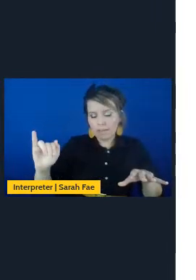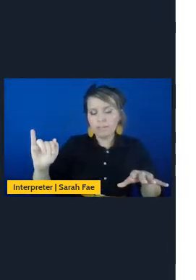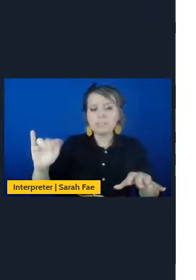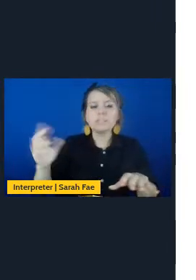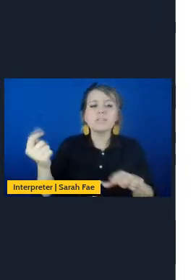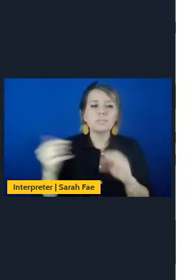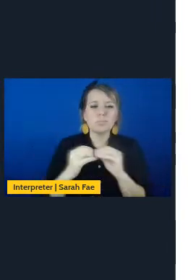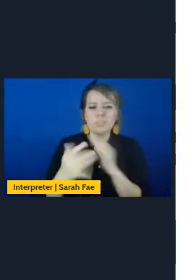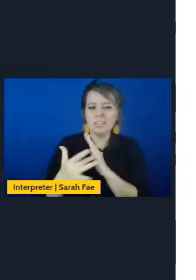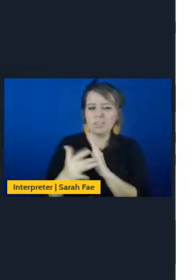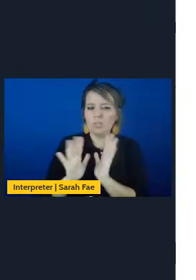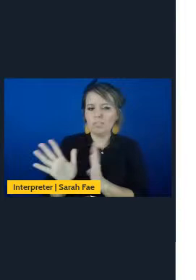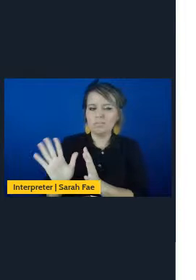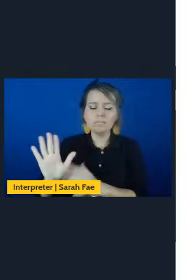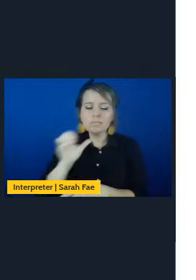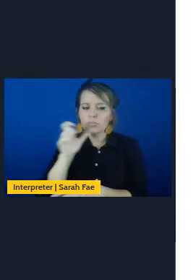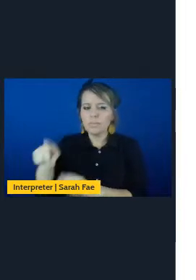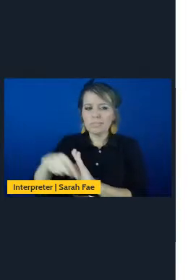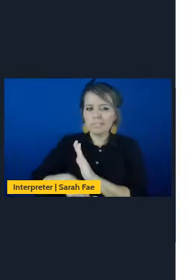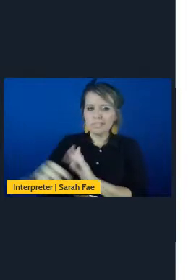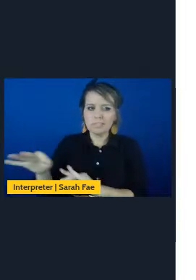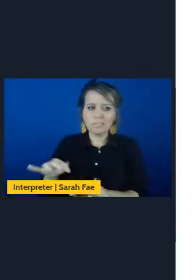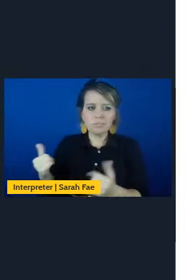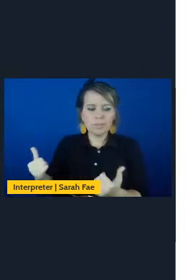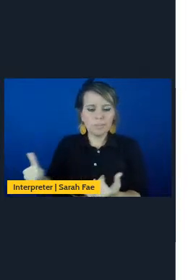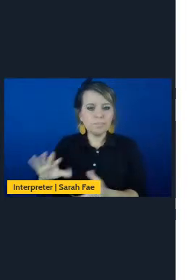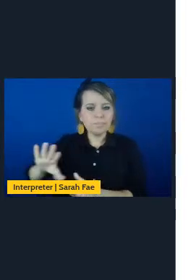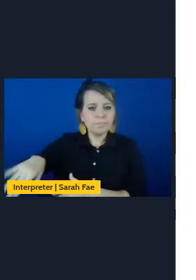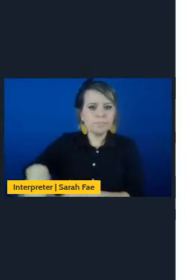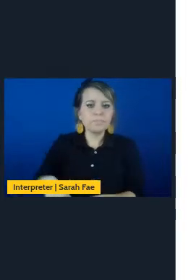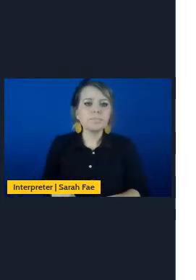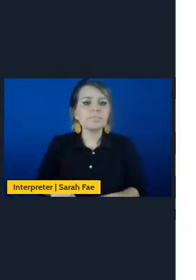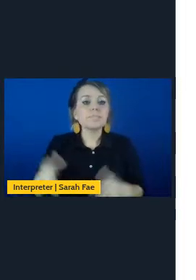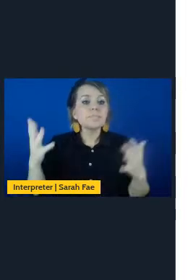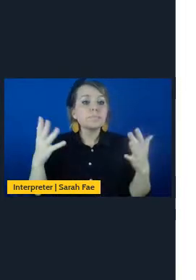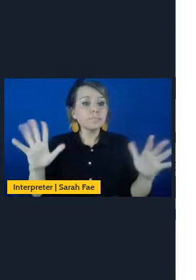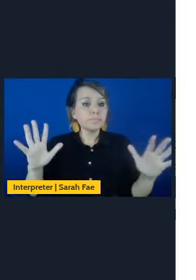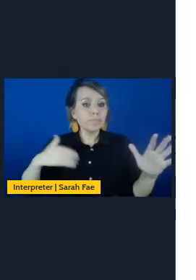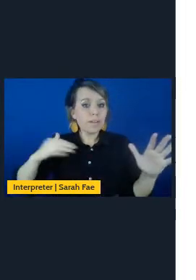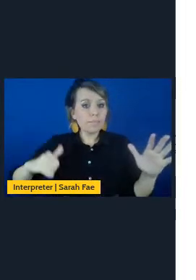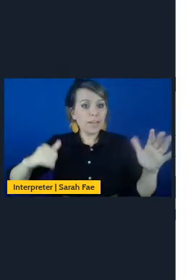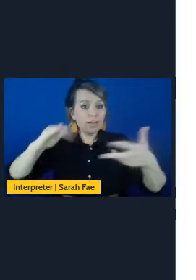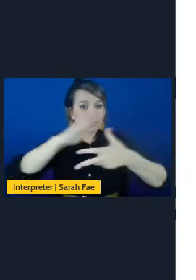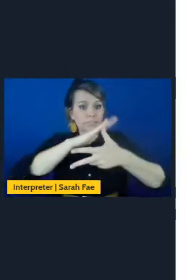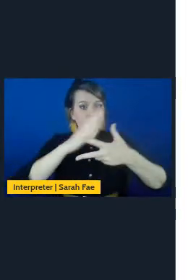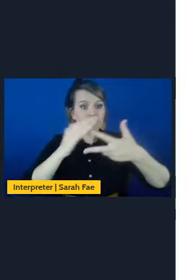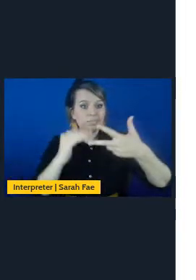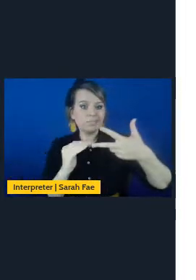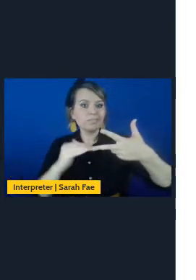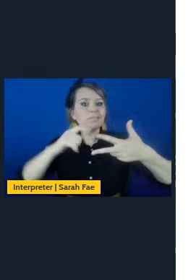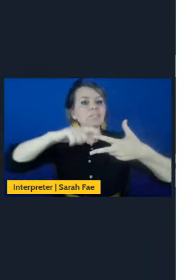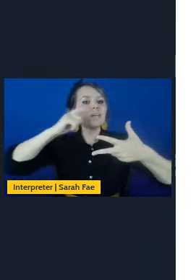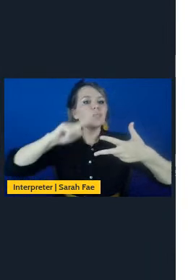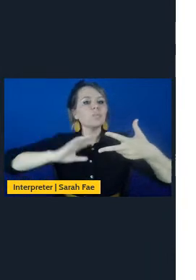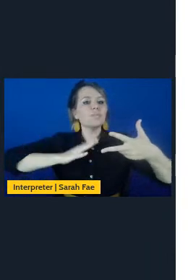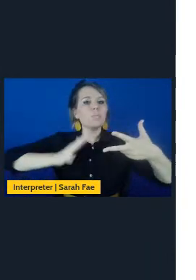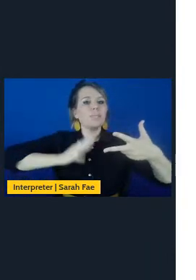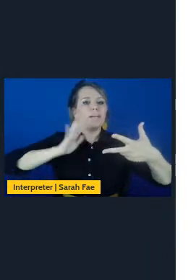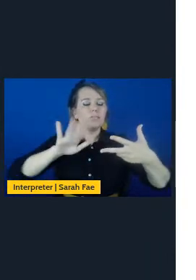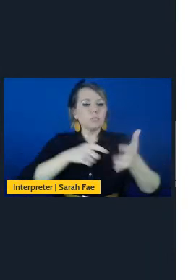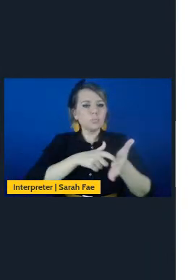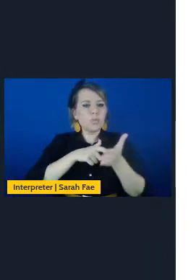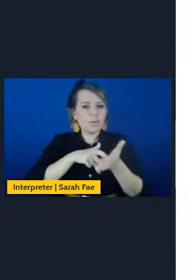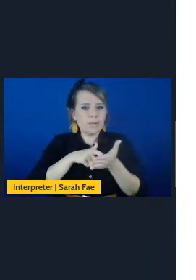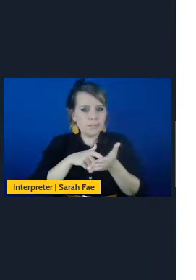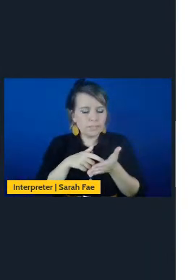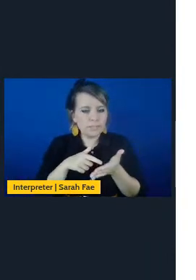technical, of course. Now, after we have those, it's kind of time to formalize requirements. And again, it's a iterative process. We can go further down